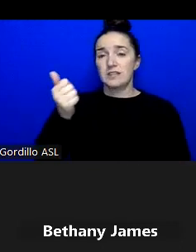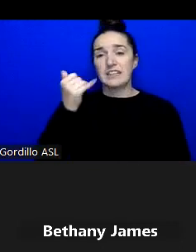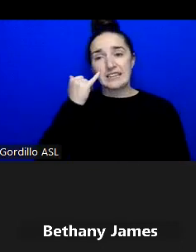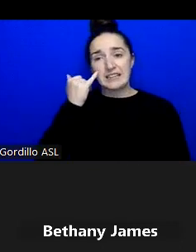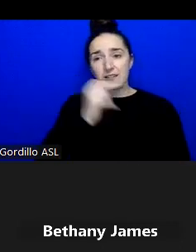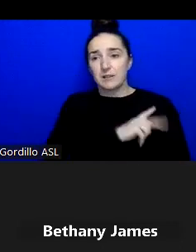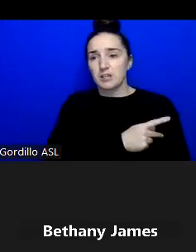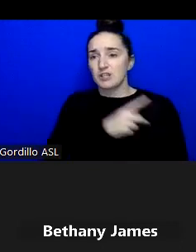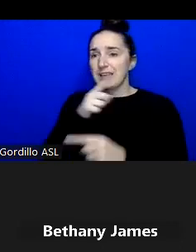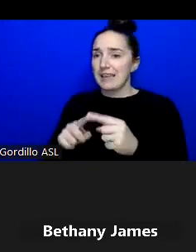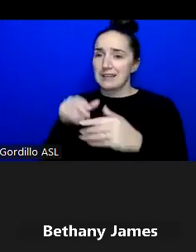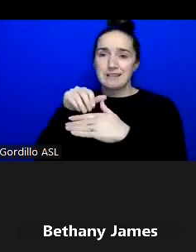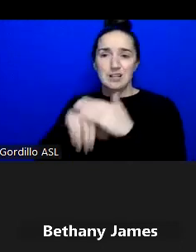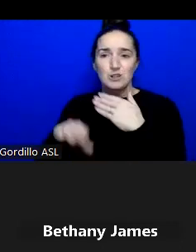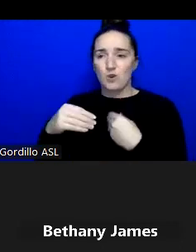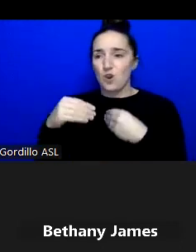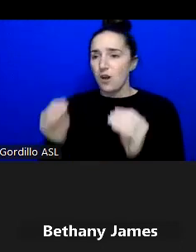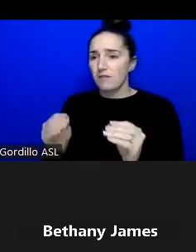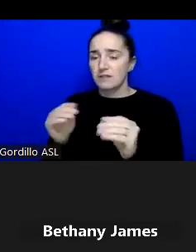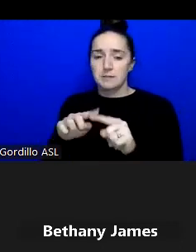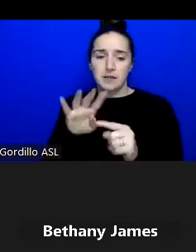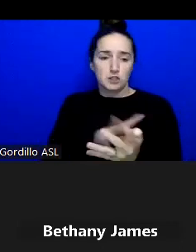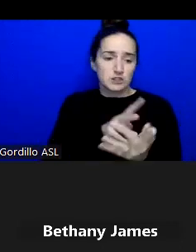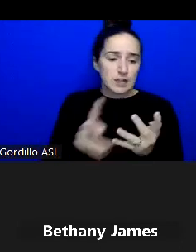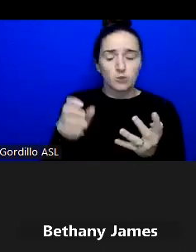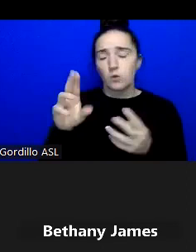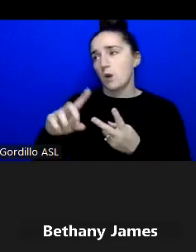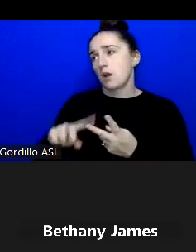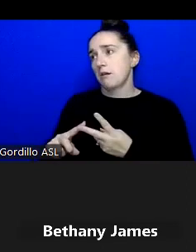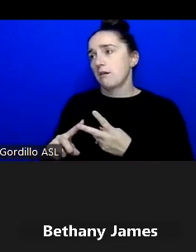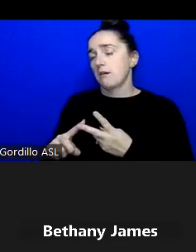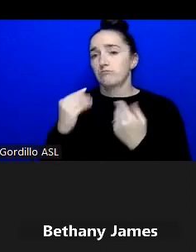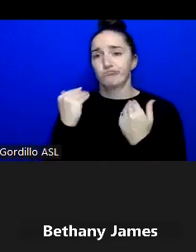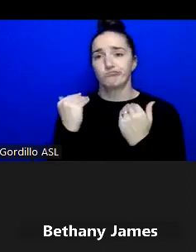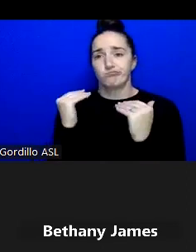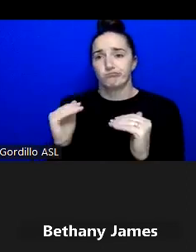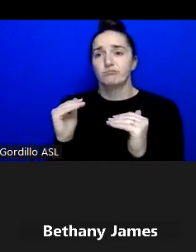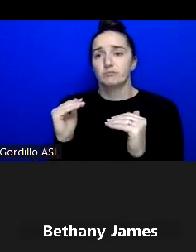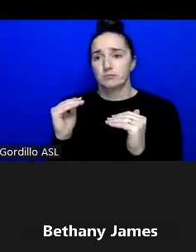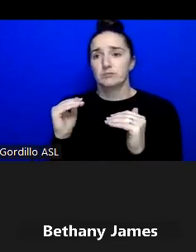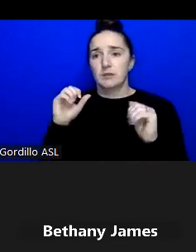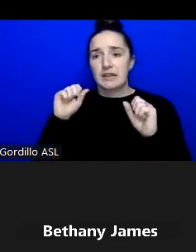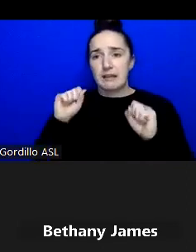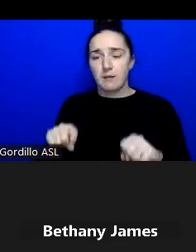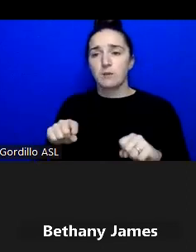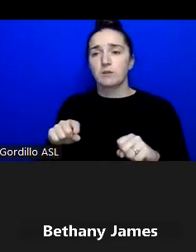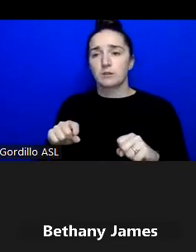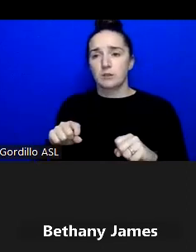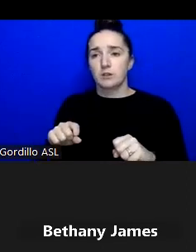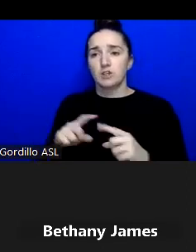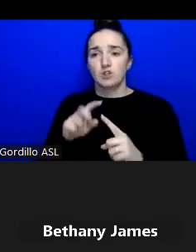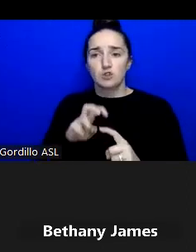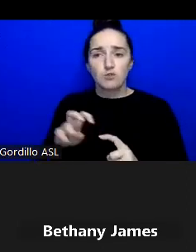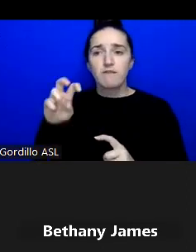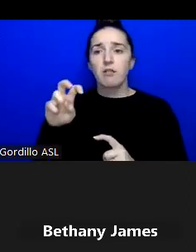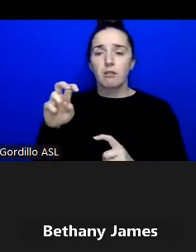to get into an office based on like their schedule or restrictions on being able to be able to